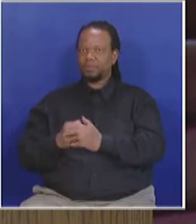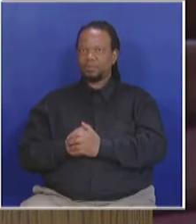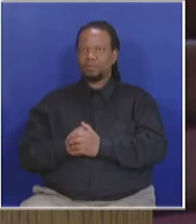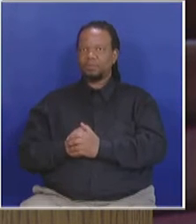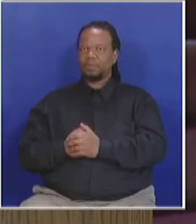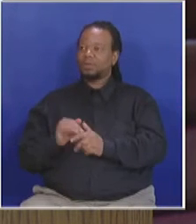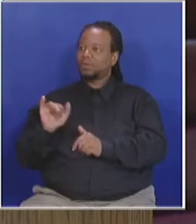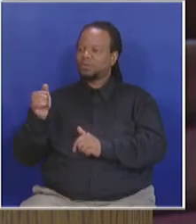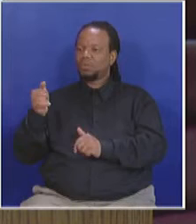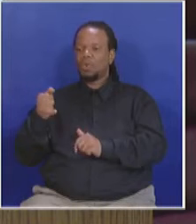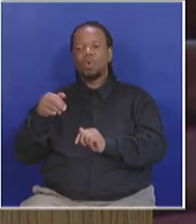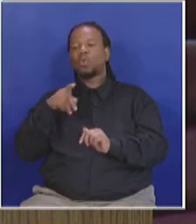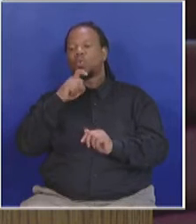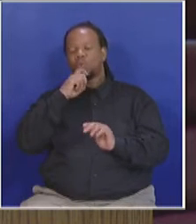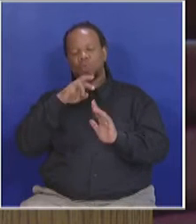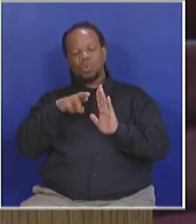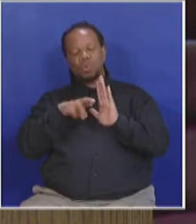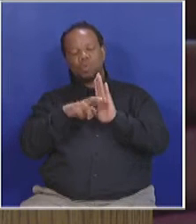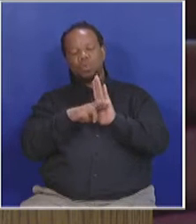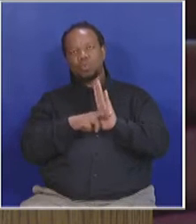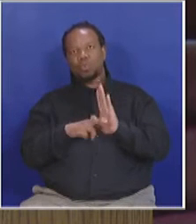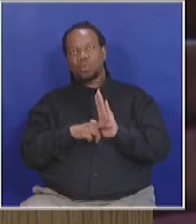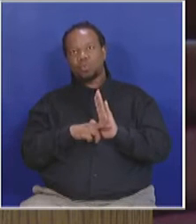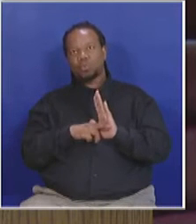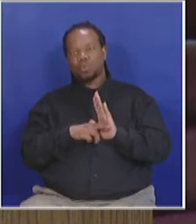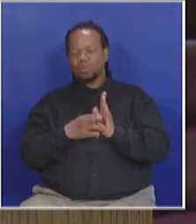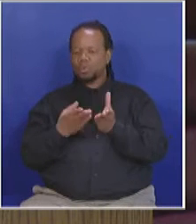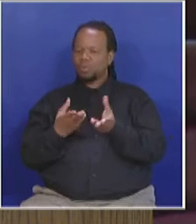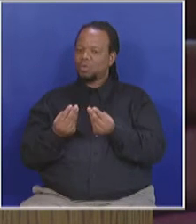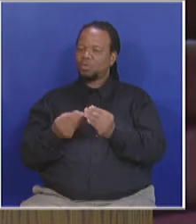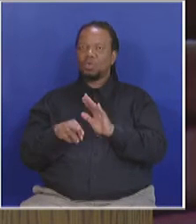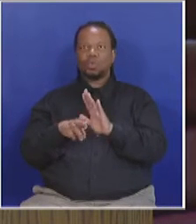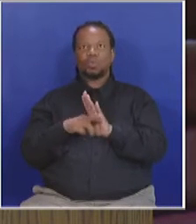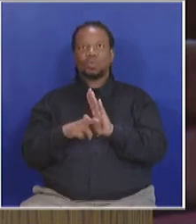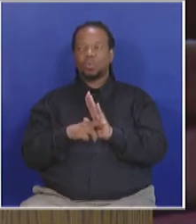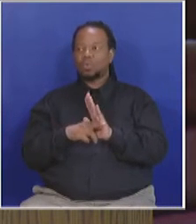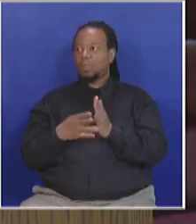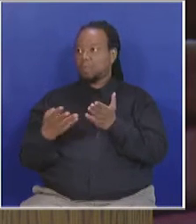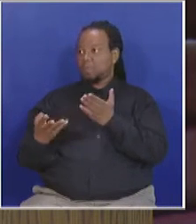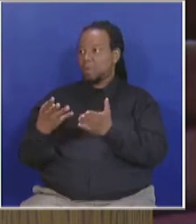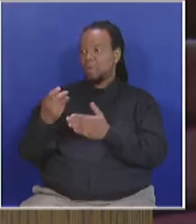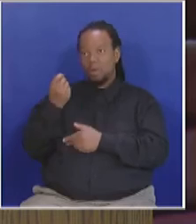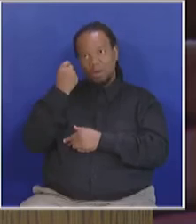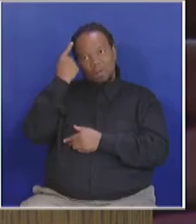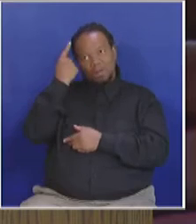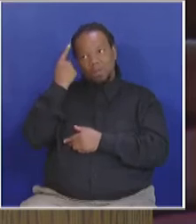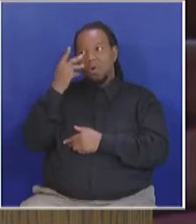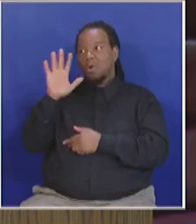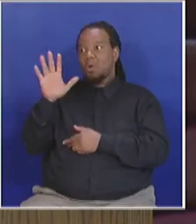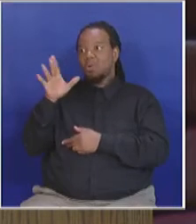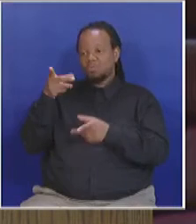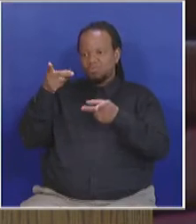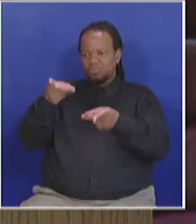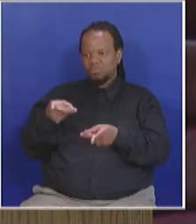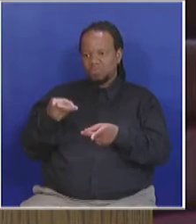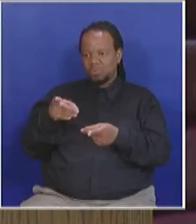quoting rules, but even the simplest of rules, you either do not understand or you choose not to know, or